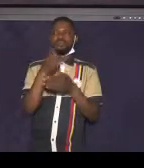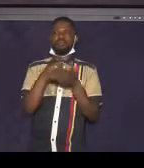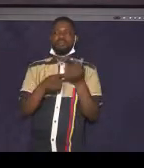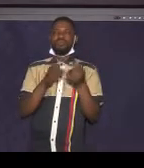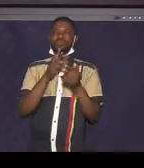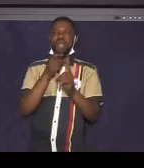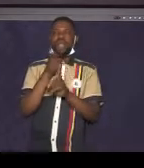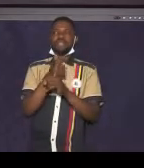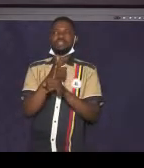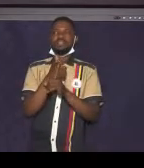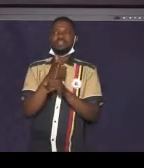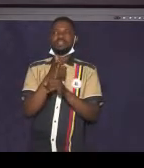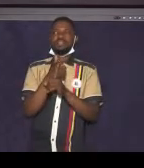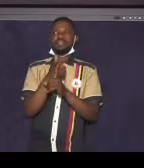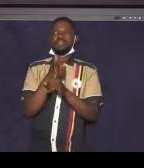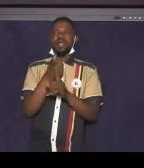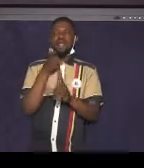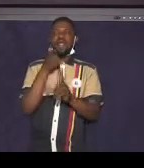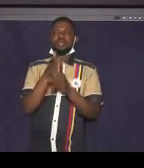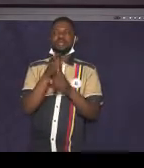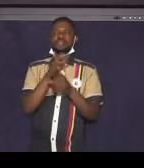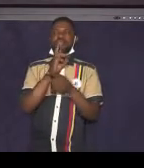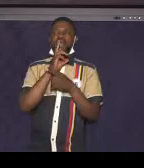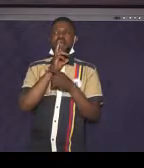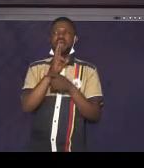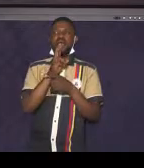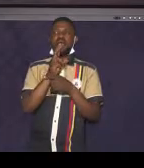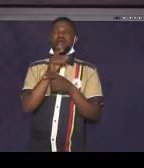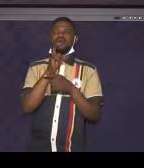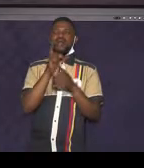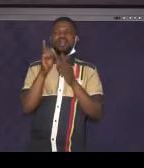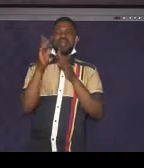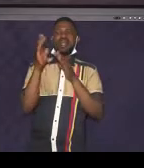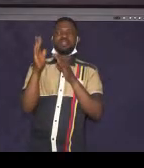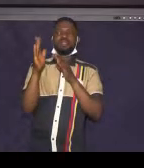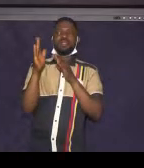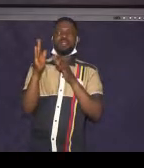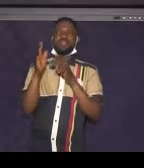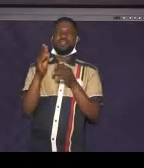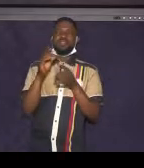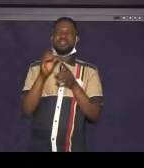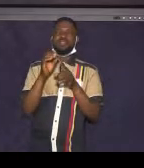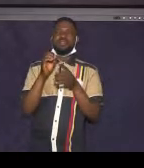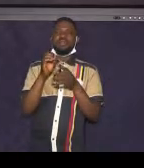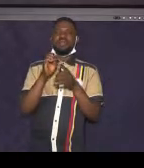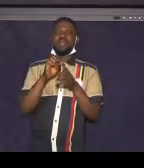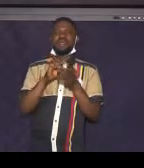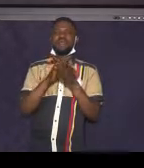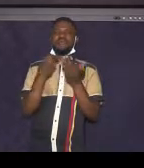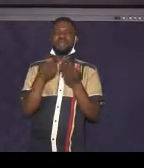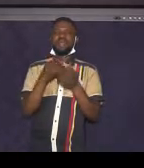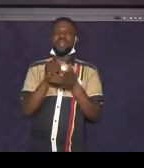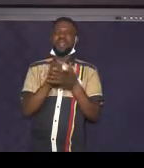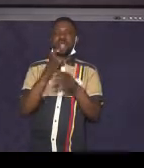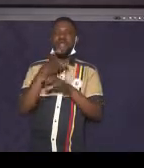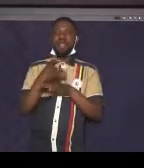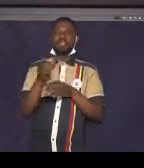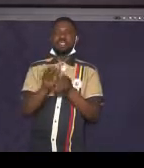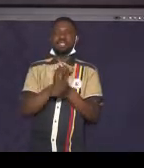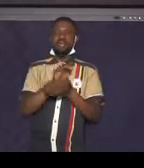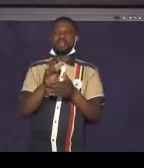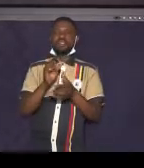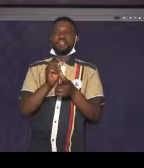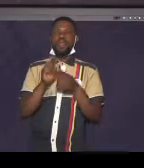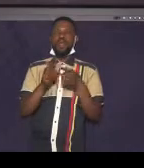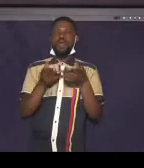are accidents? Accidents are unexpected events that cause damage or